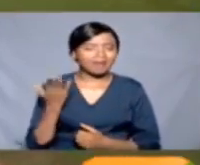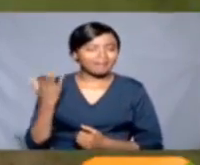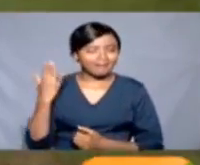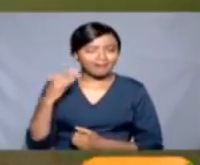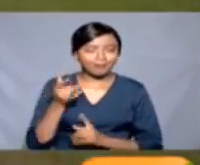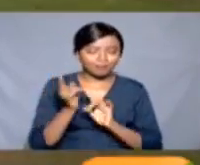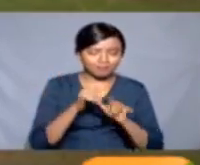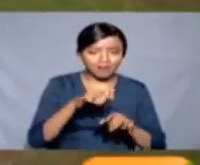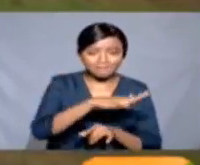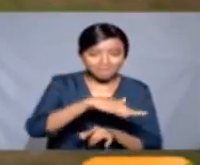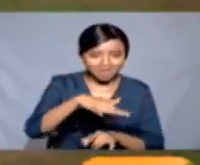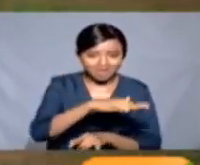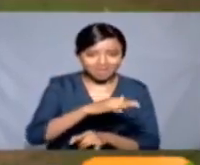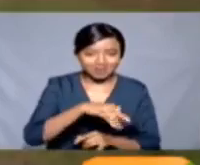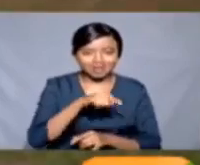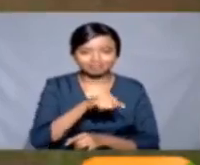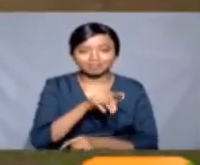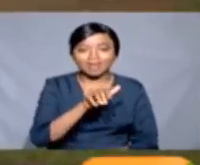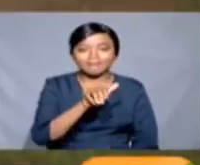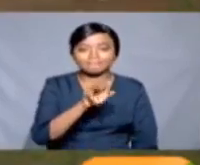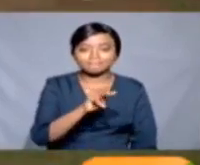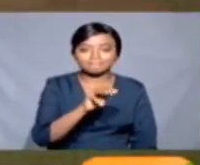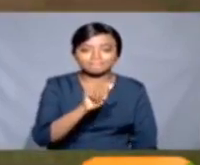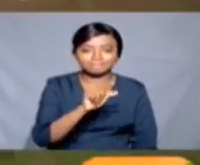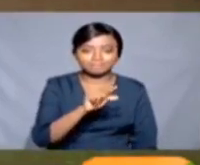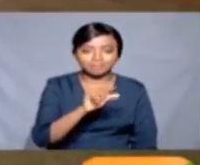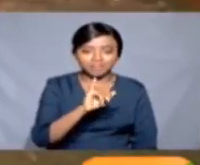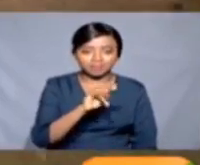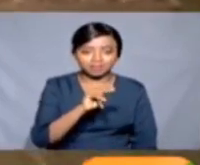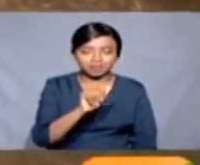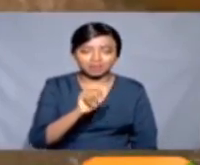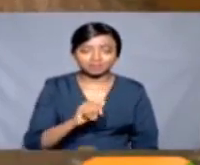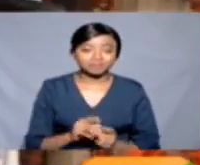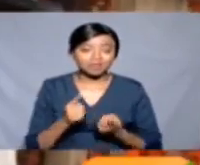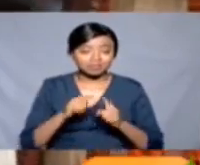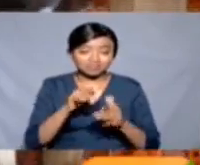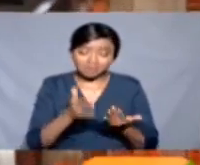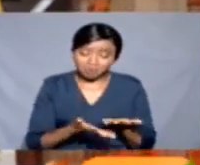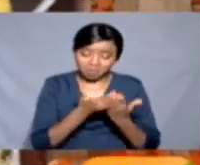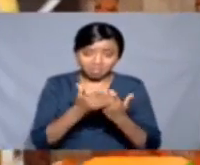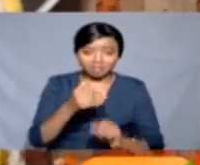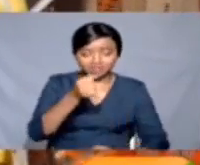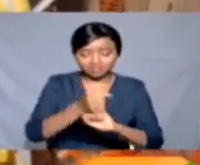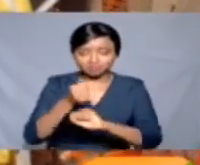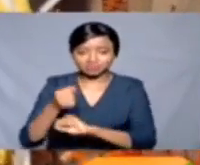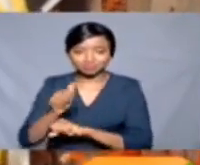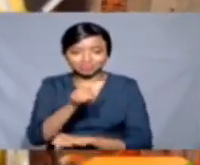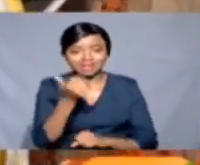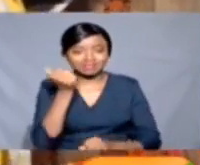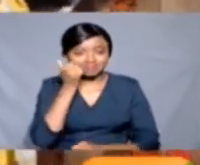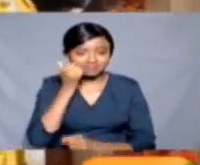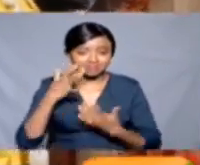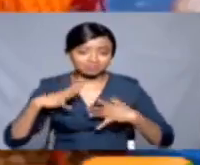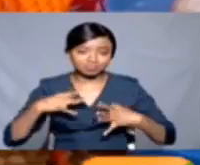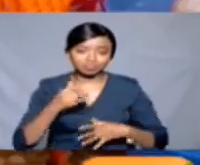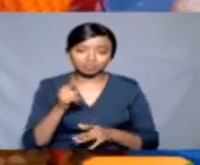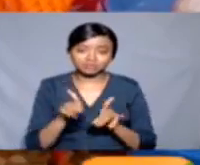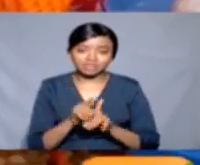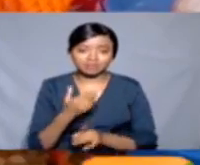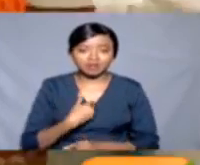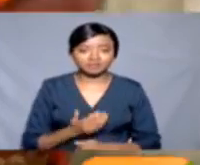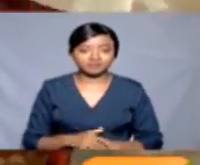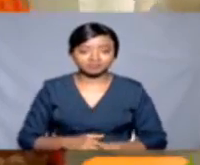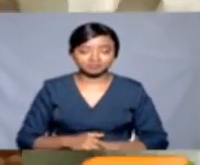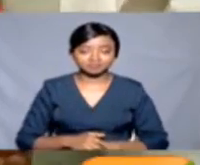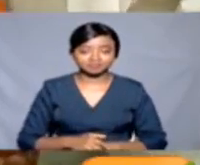Ebola Treatment Center in Mangina. As an Ebola survivor herself, she now offers support to other patients admitted to the center.